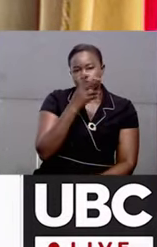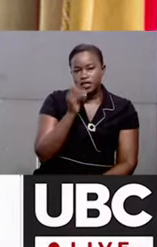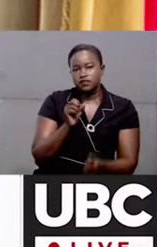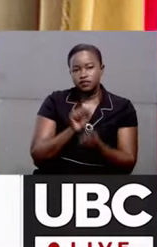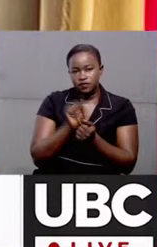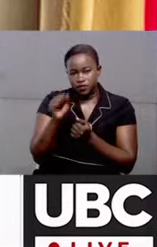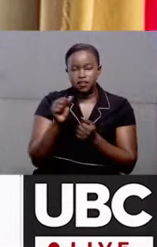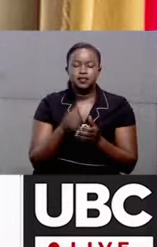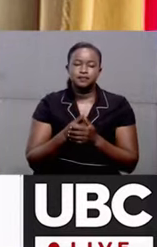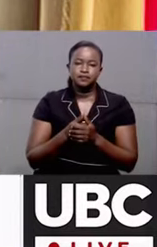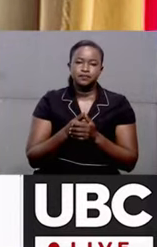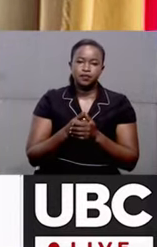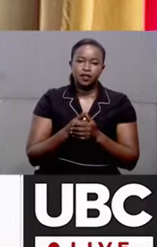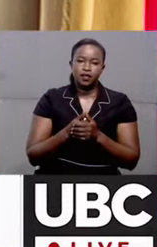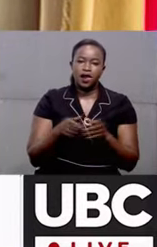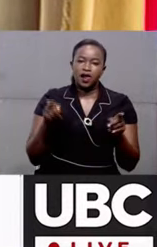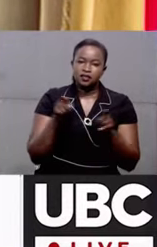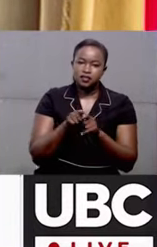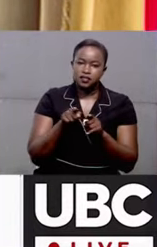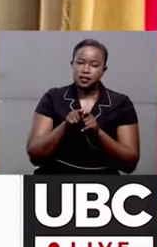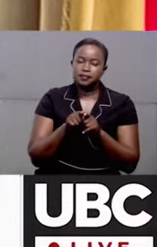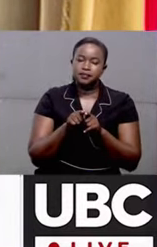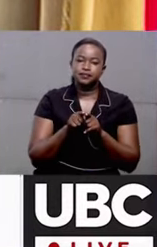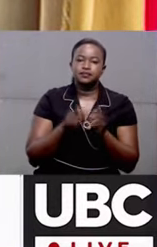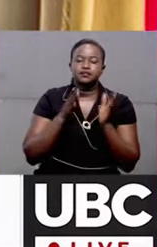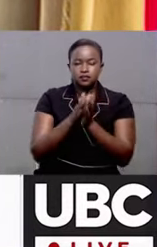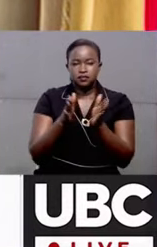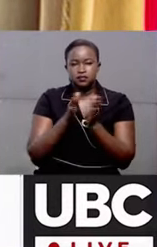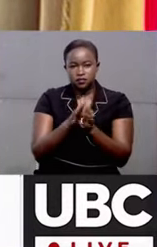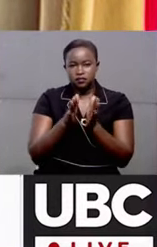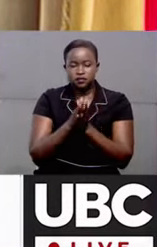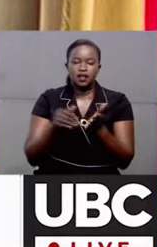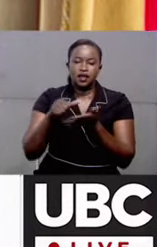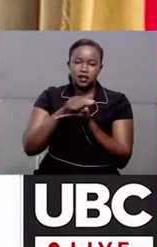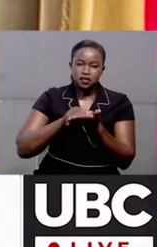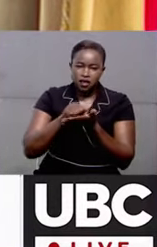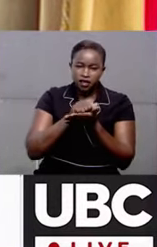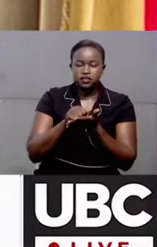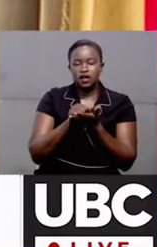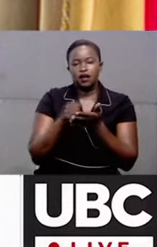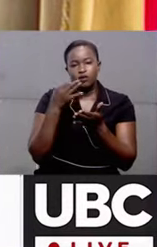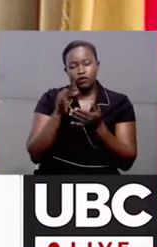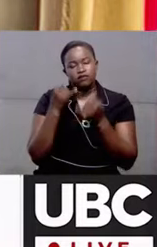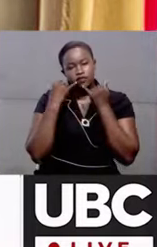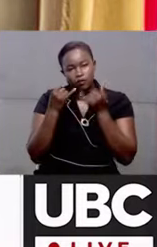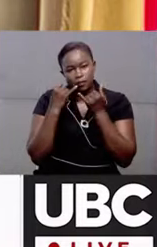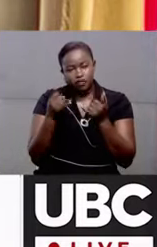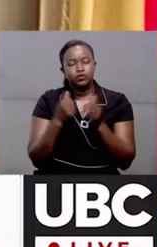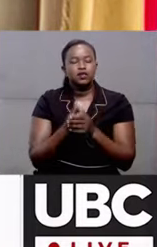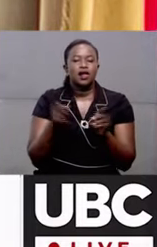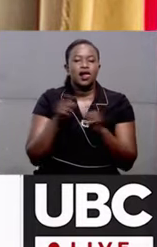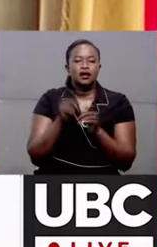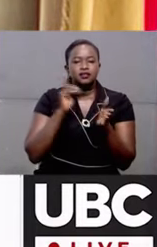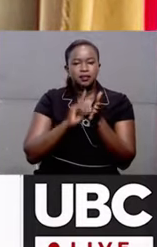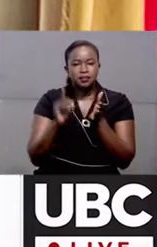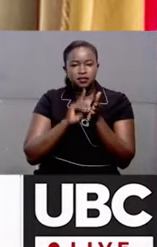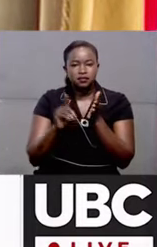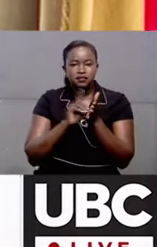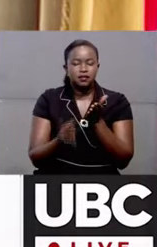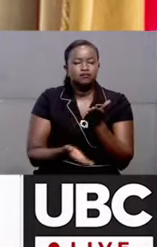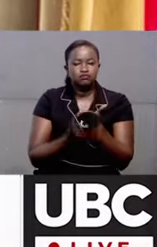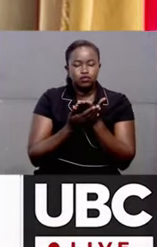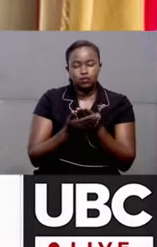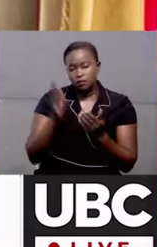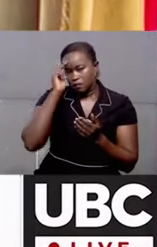2015, which prescribes the nature of information and documents to accompany the